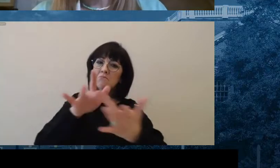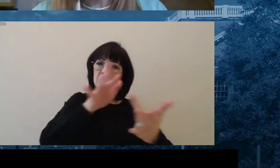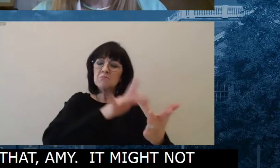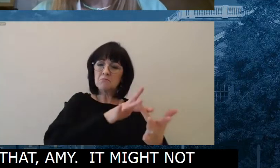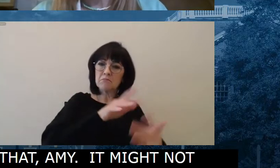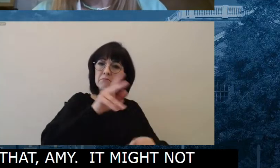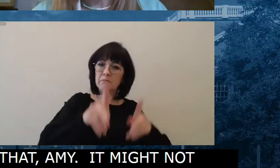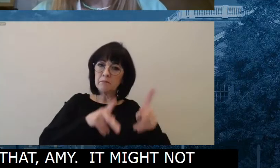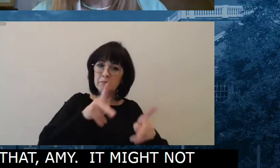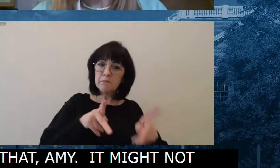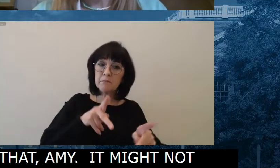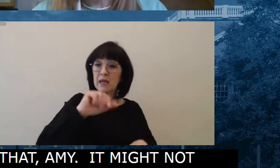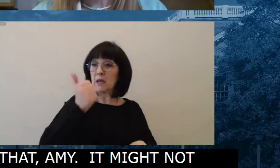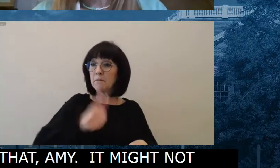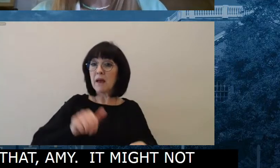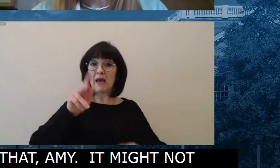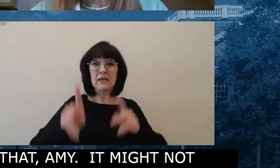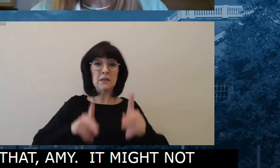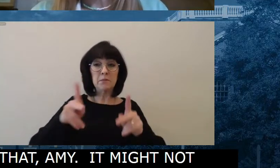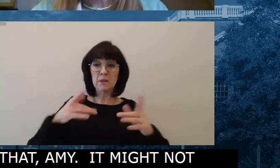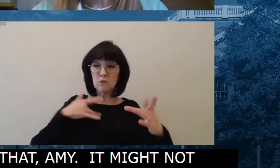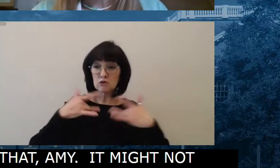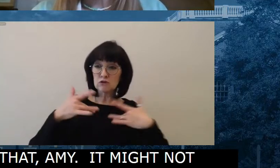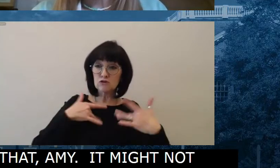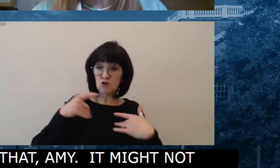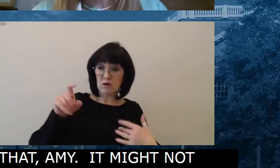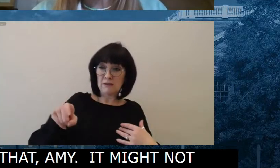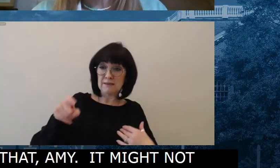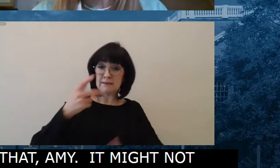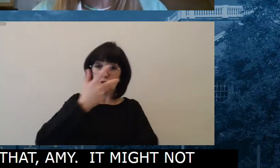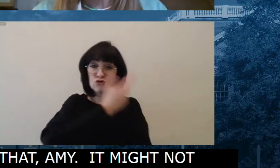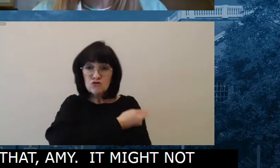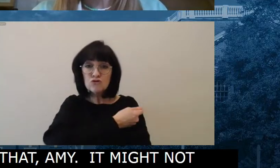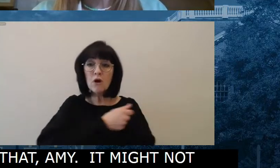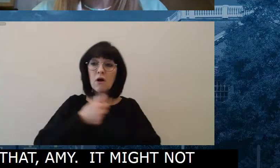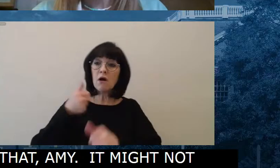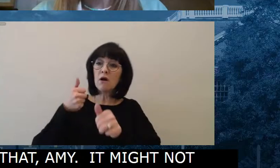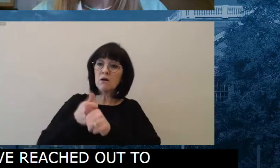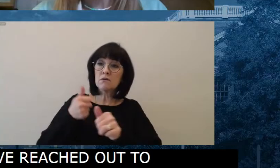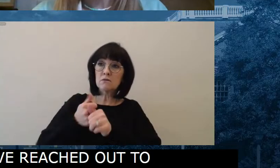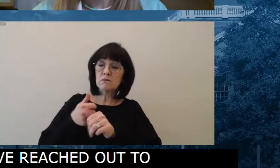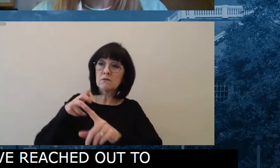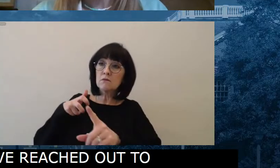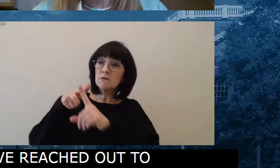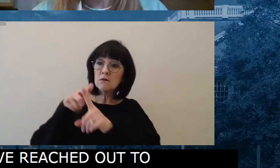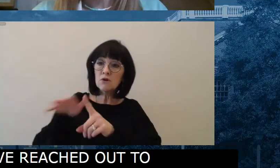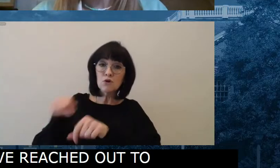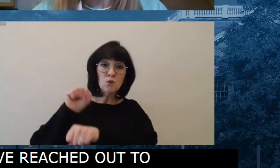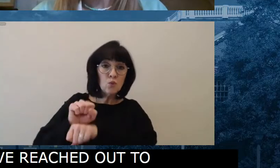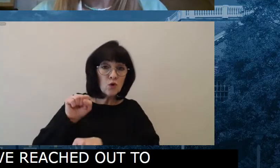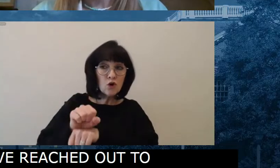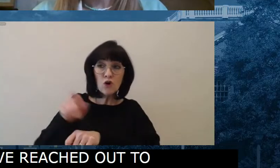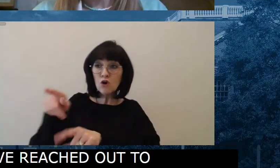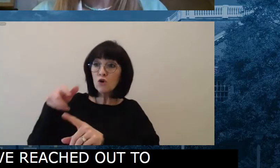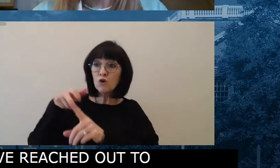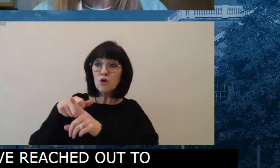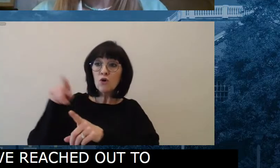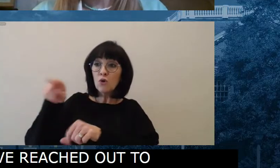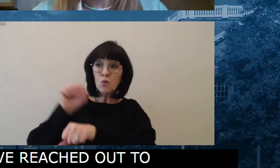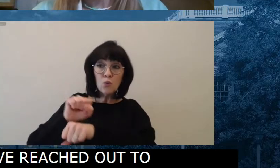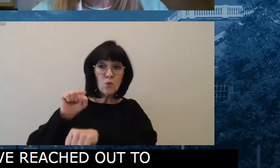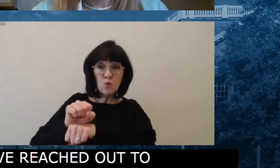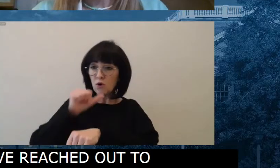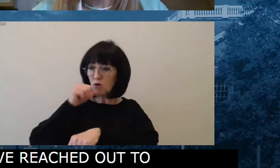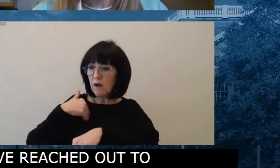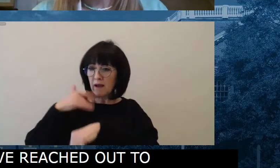essential positions. So it's a balance, right? We want to make sure we follow the process. We want to make sure we're fair, but we don't want to